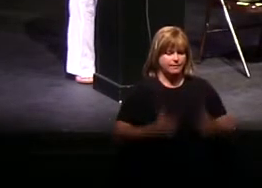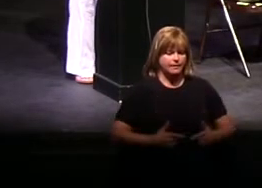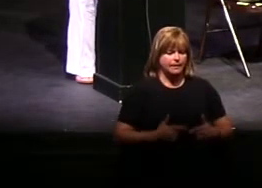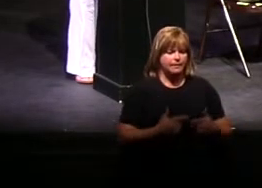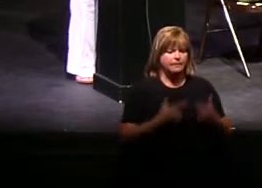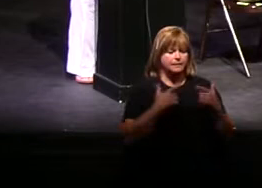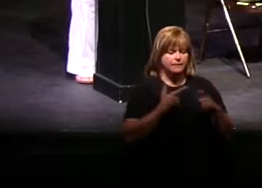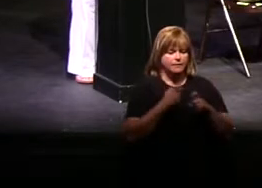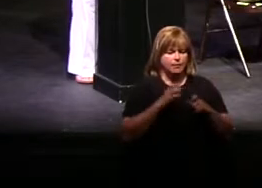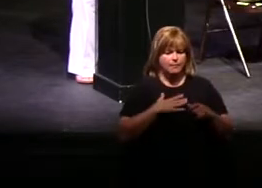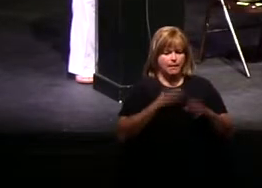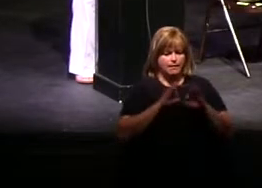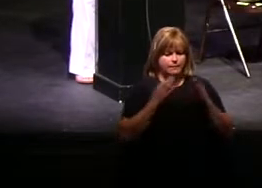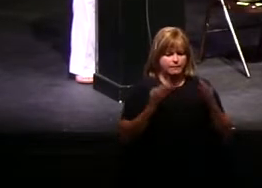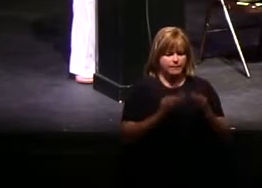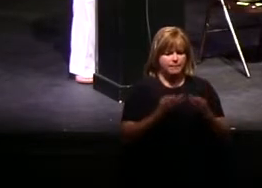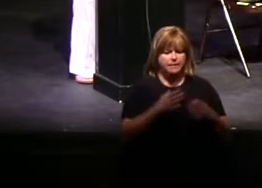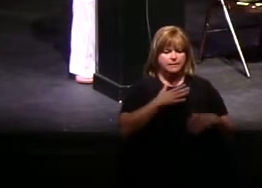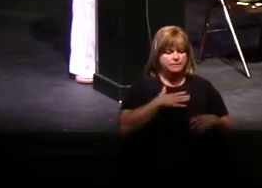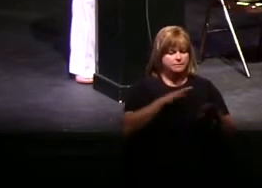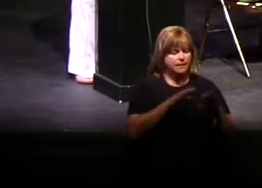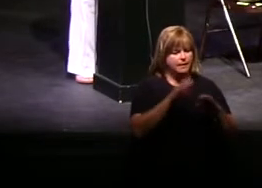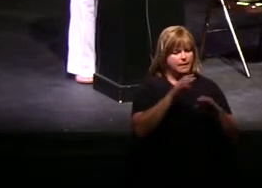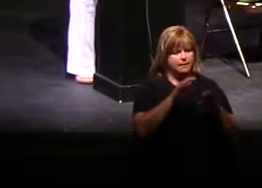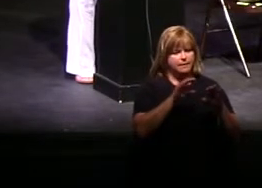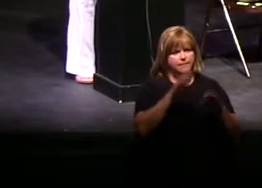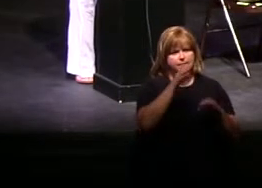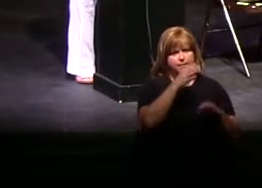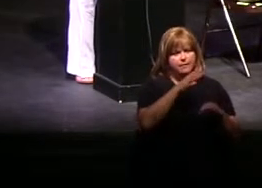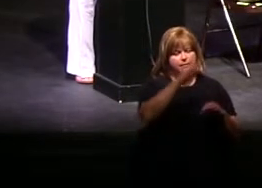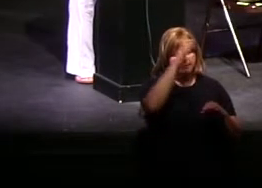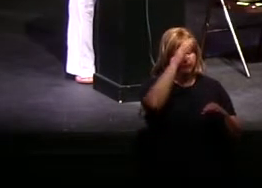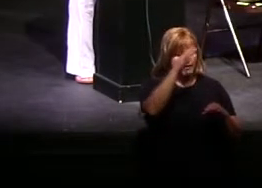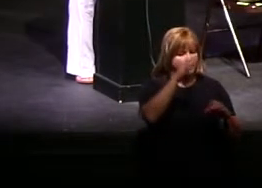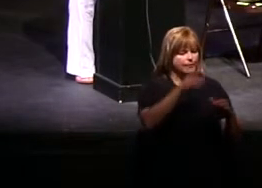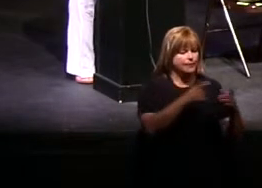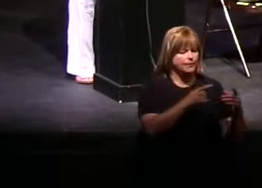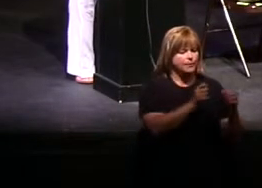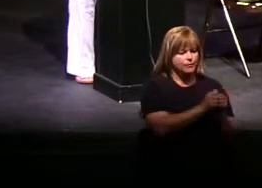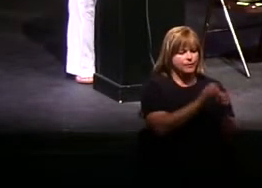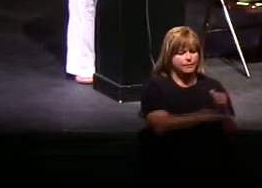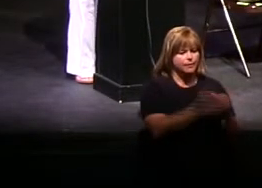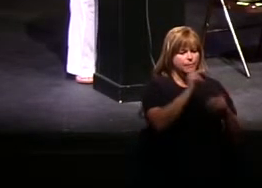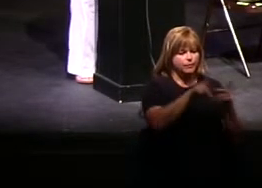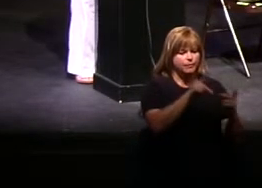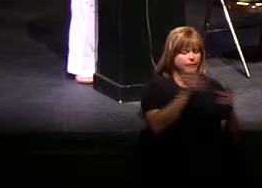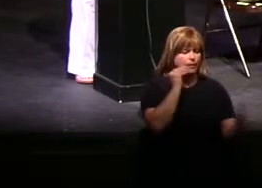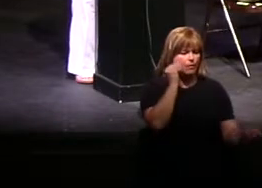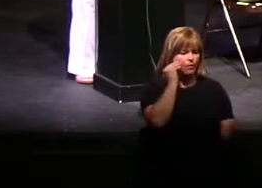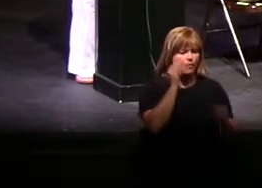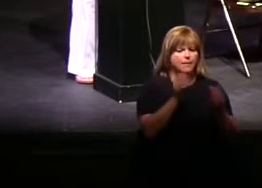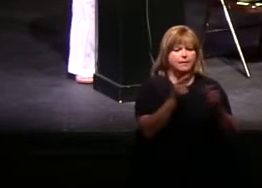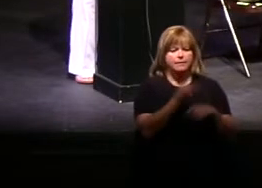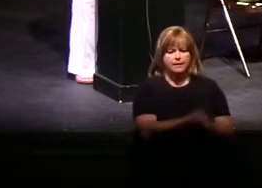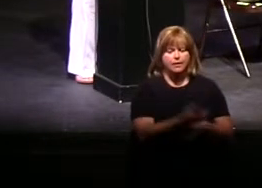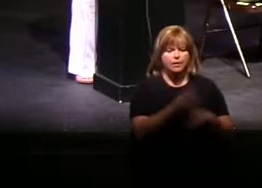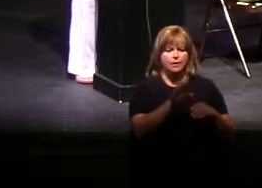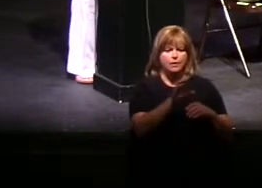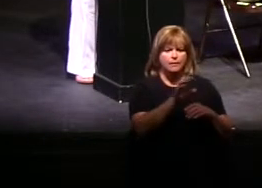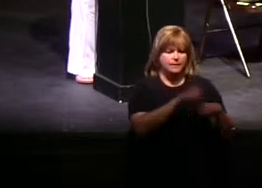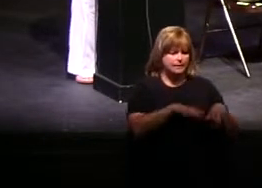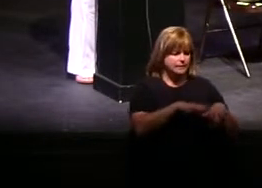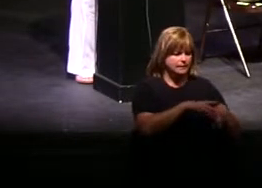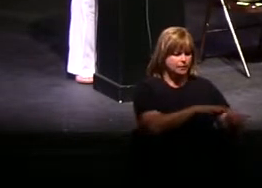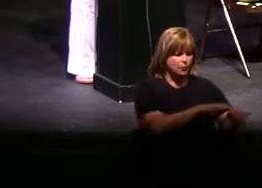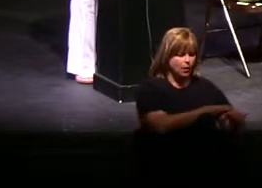my parents' quest for the perfect home in the logging camps of the Clearwater, my coming to awareness of myself along the